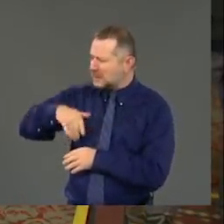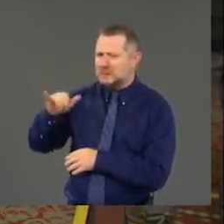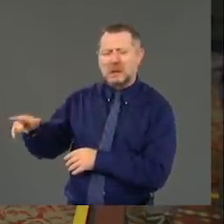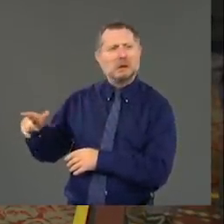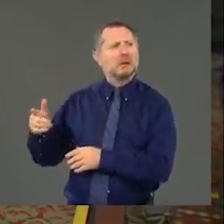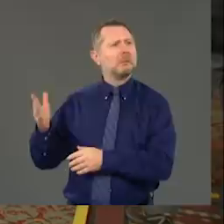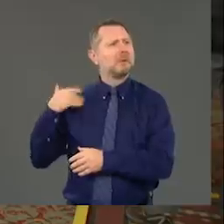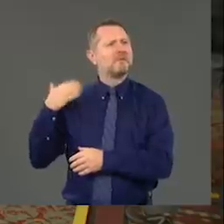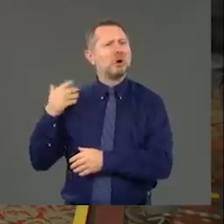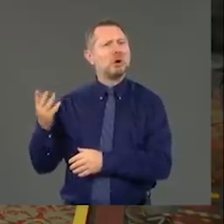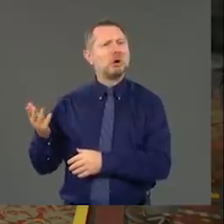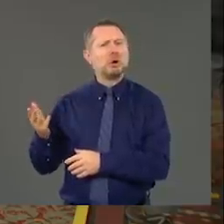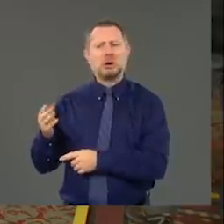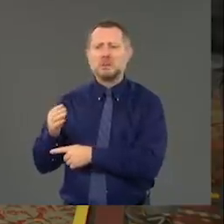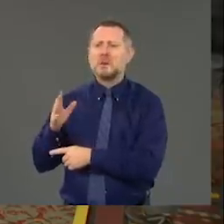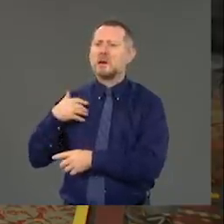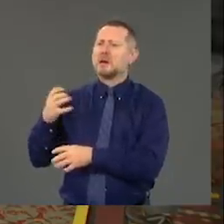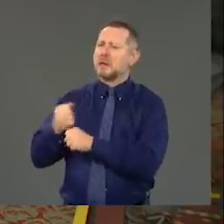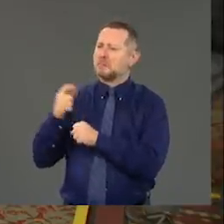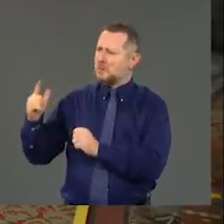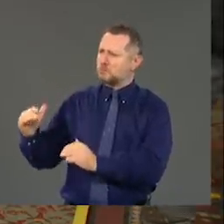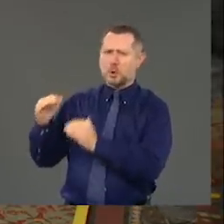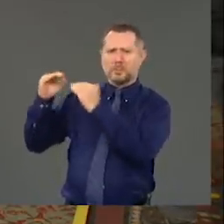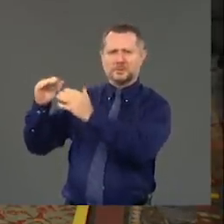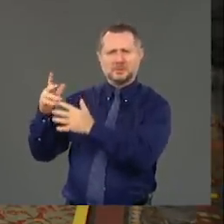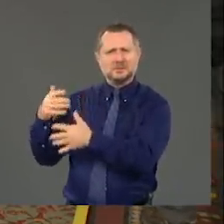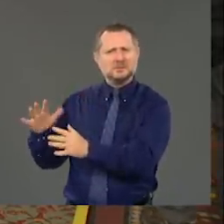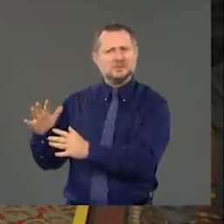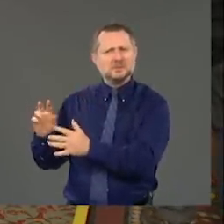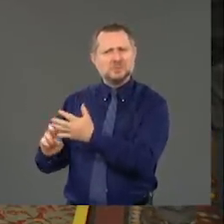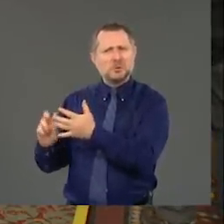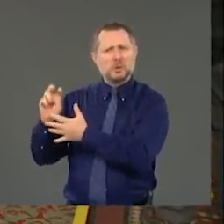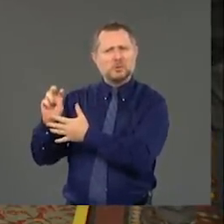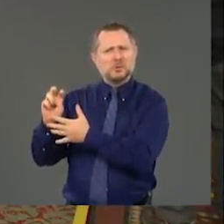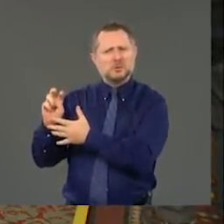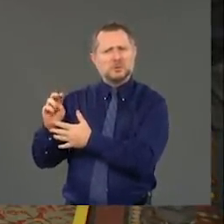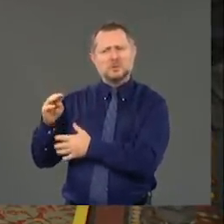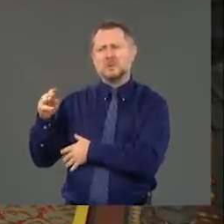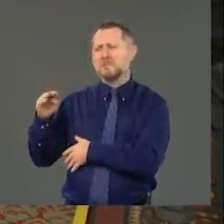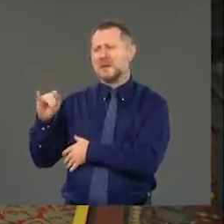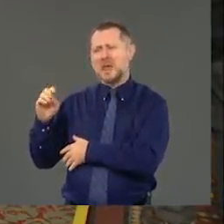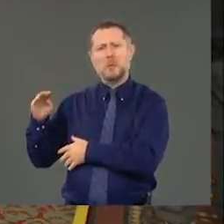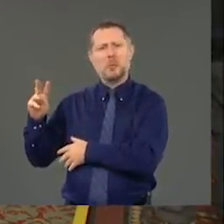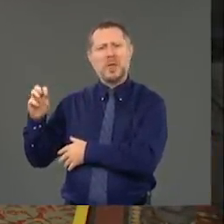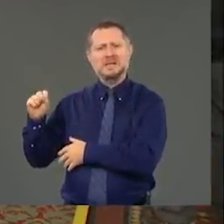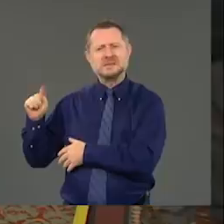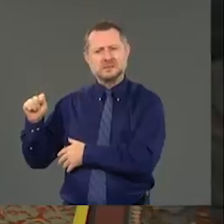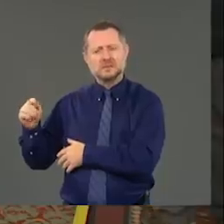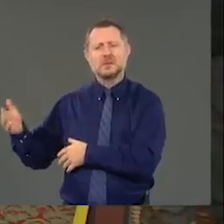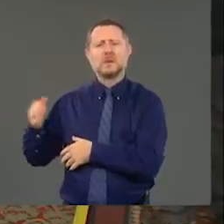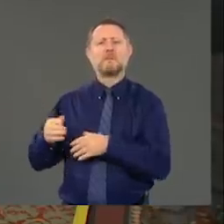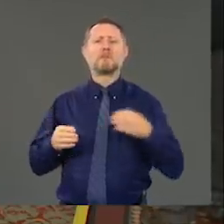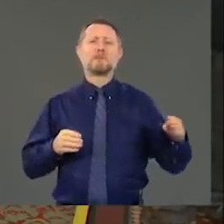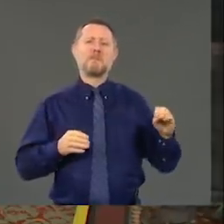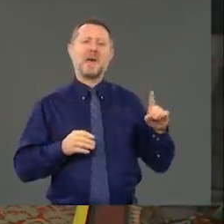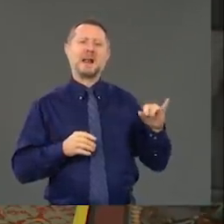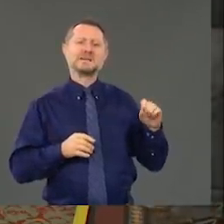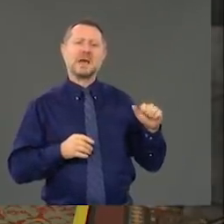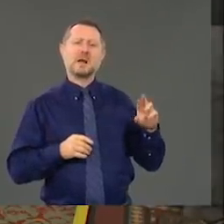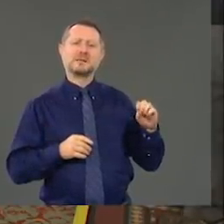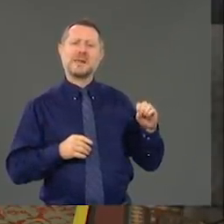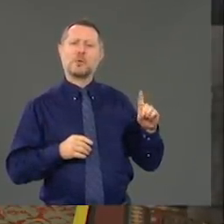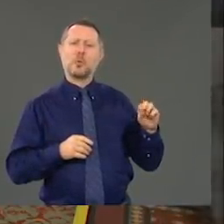You can remove that. I gave you a promotion. Major West, to my left, Melissa DeRosa, Secretary to the Governor. To her left, Robert Mejica,